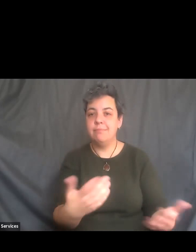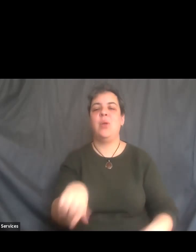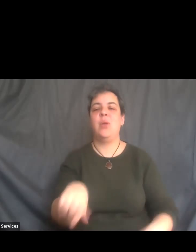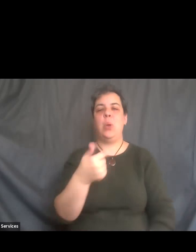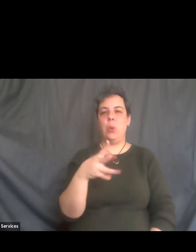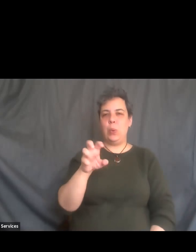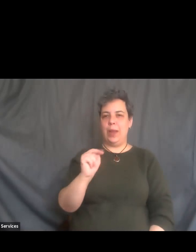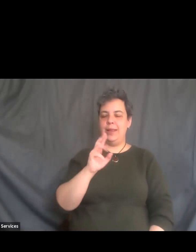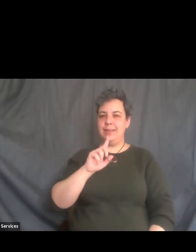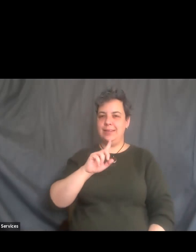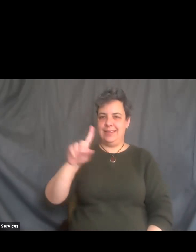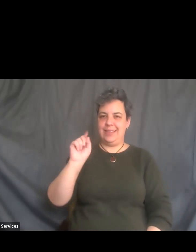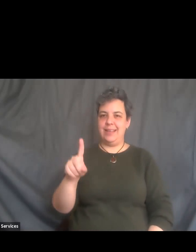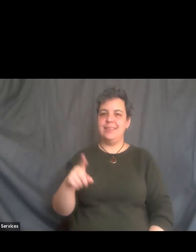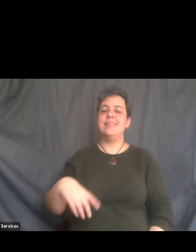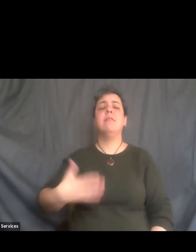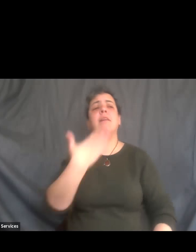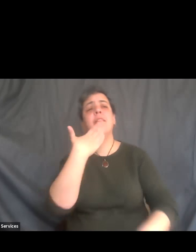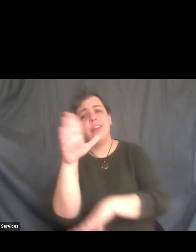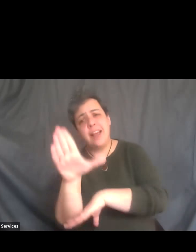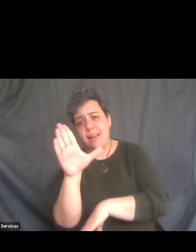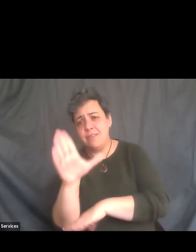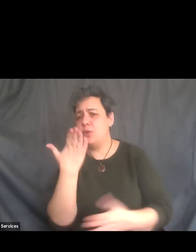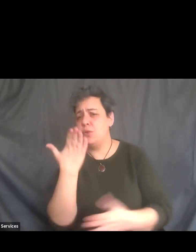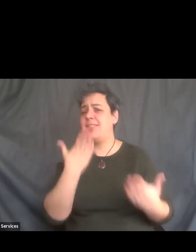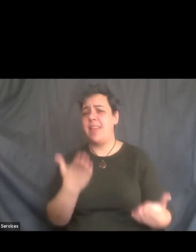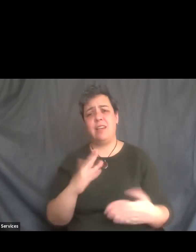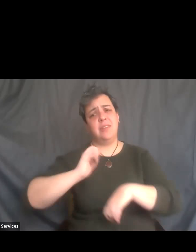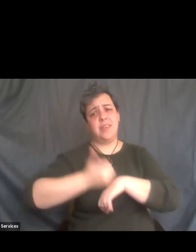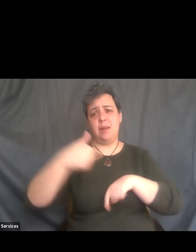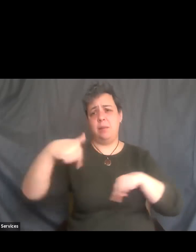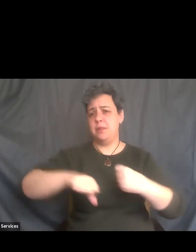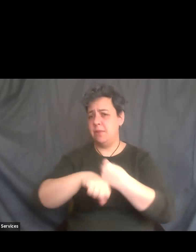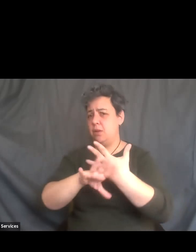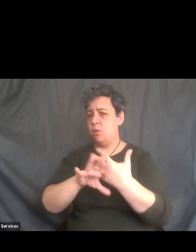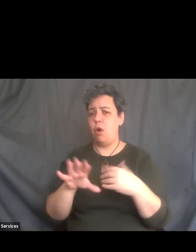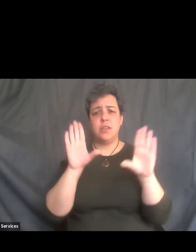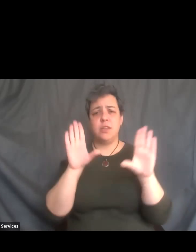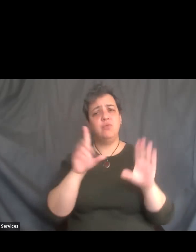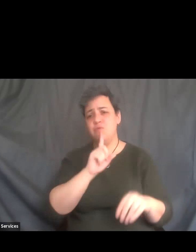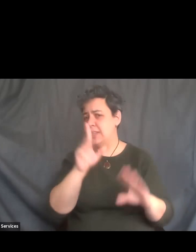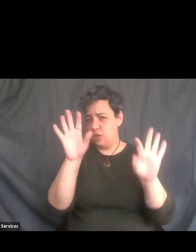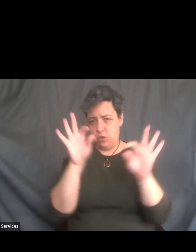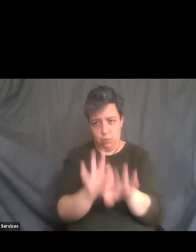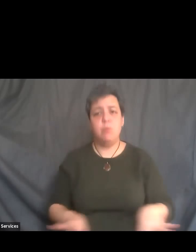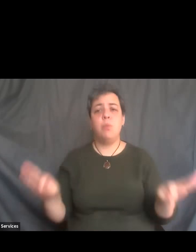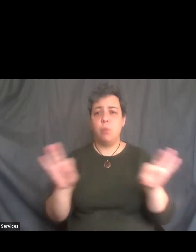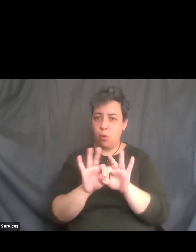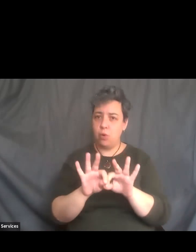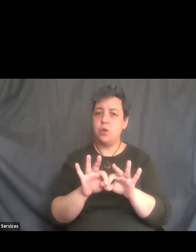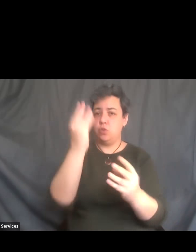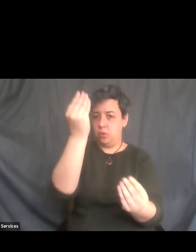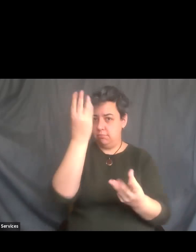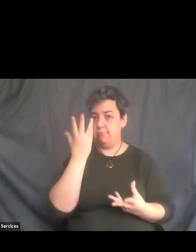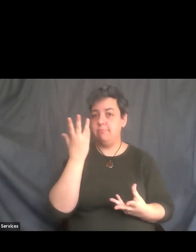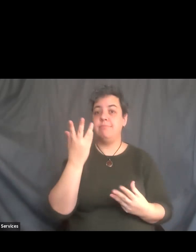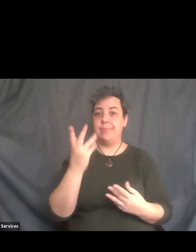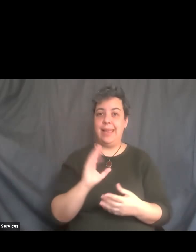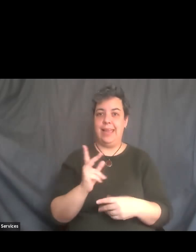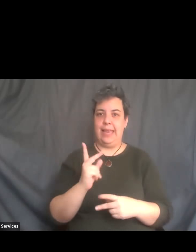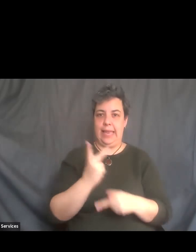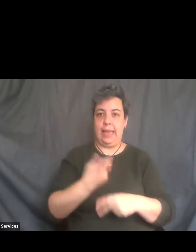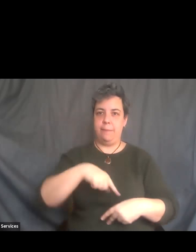And I just really want to thank you all for having this. It's very, very important, keeping us in the loop. And Doctor, I wanted